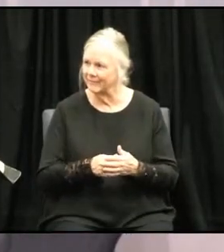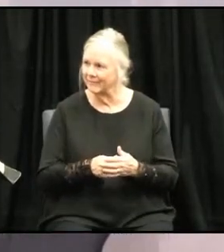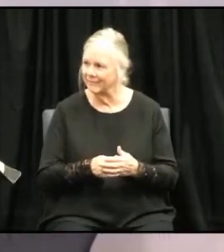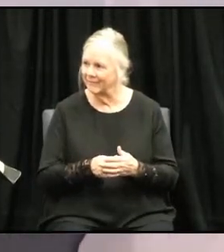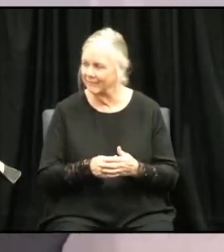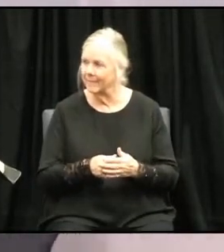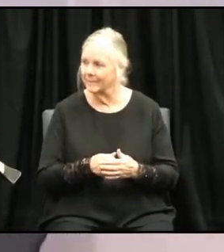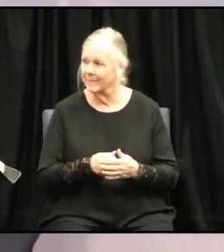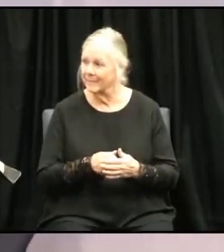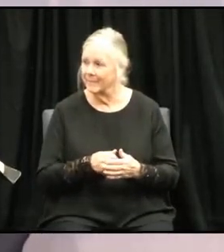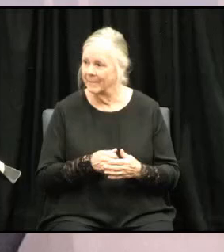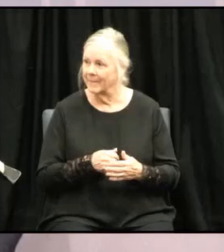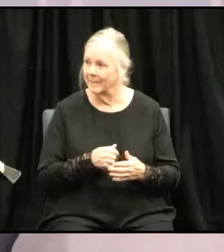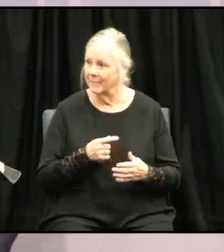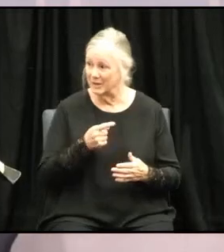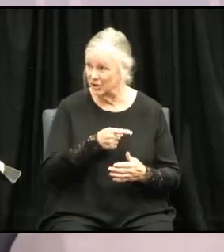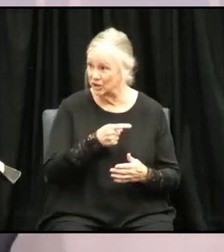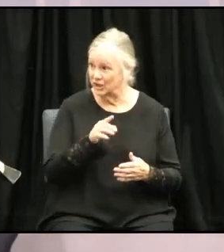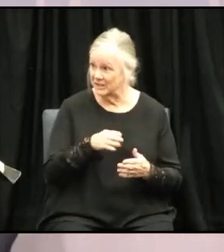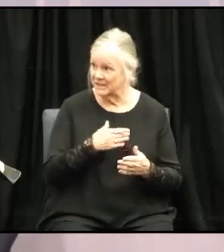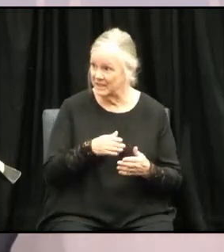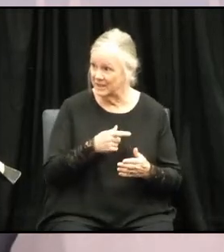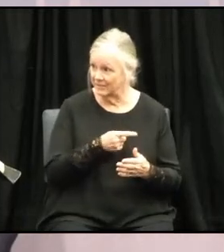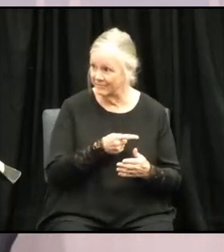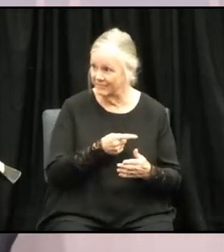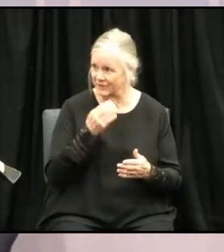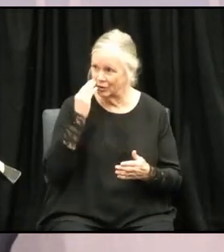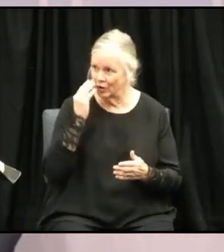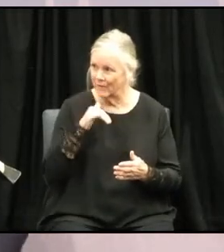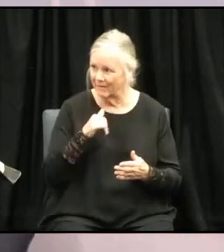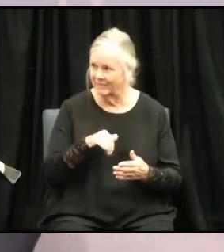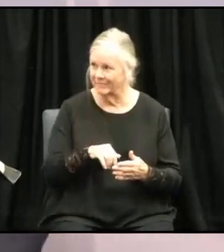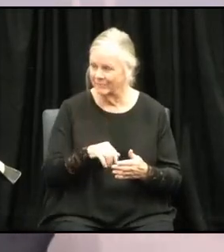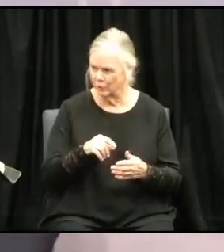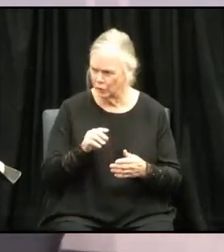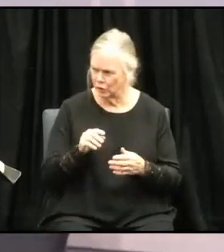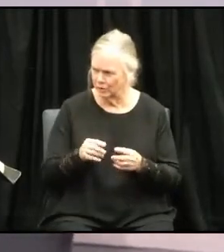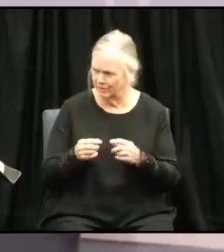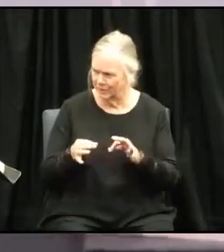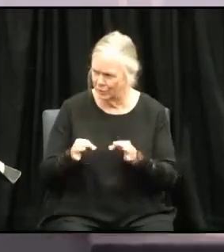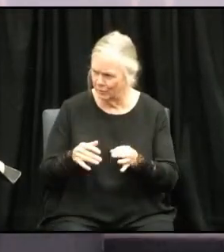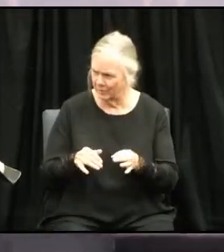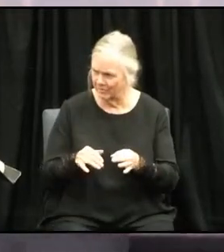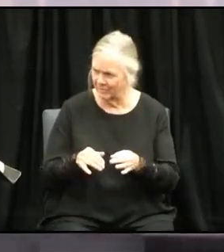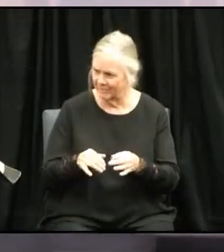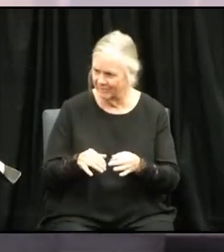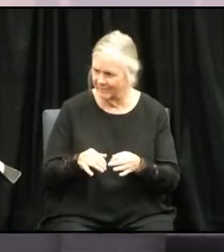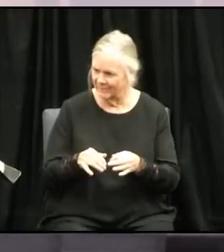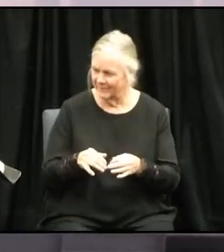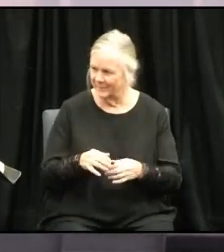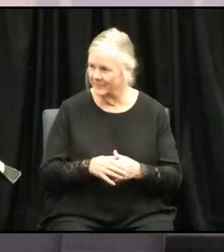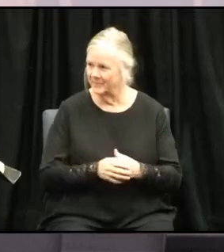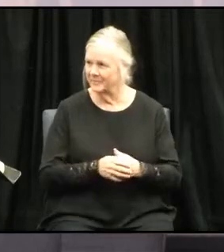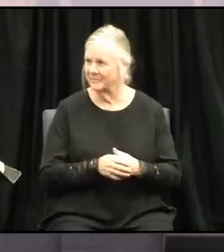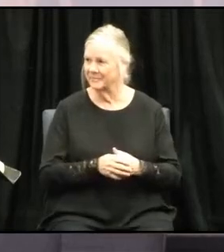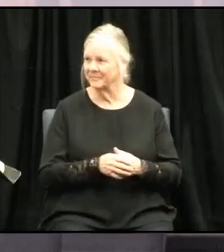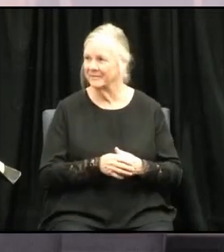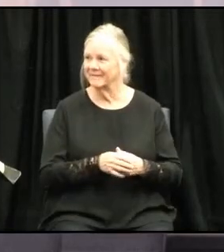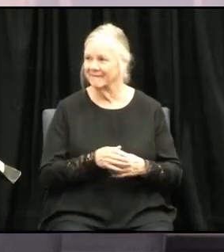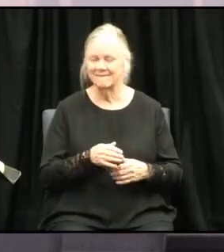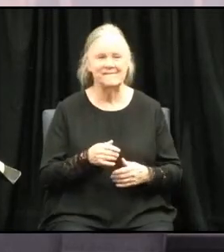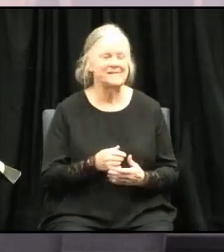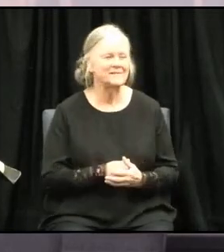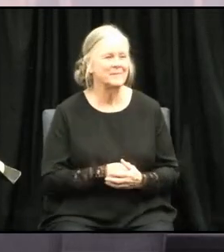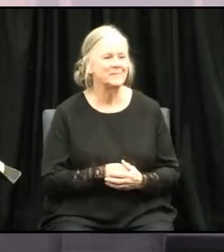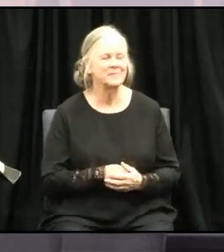both of them. Sherry is going to come first and she's going to sing for us, and then Michael's going to come and he is going to preach, and then